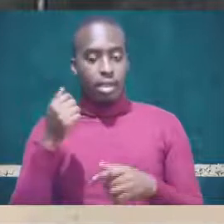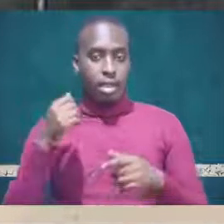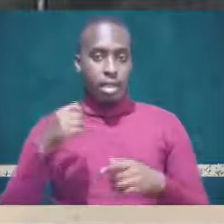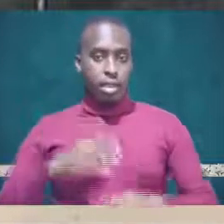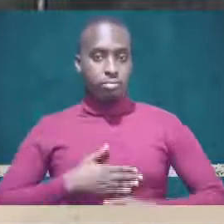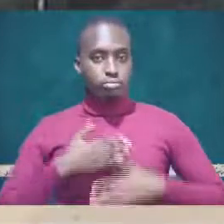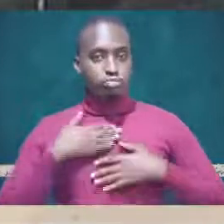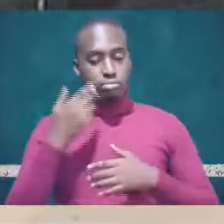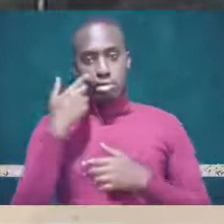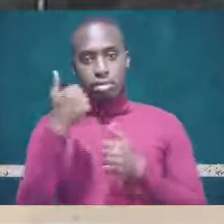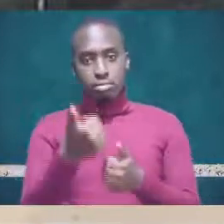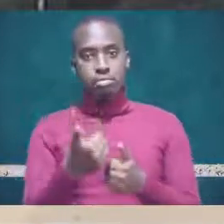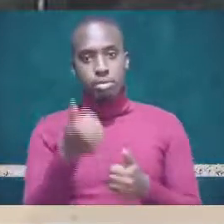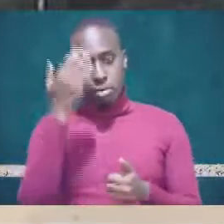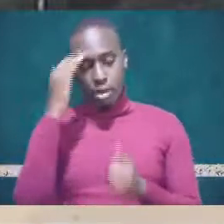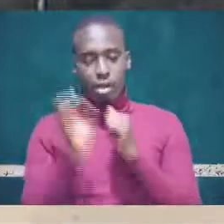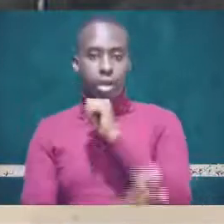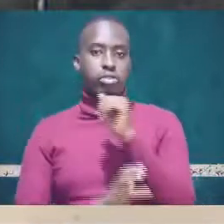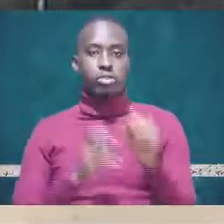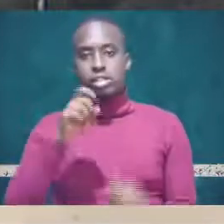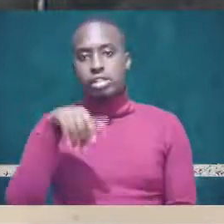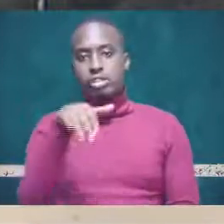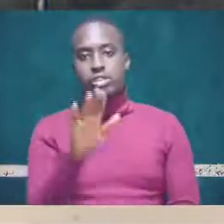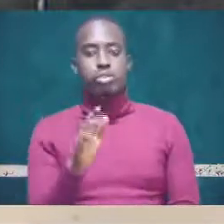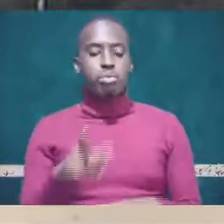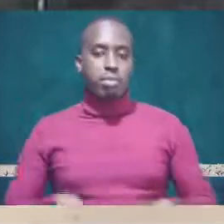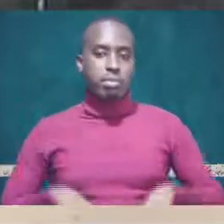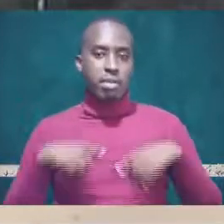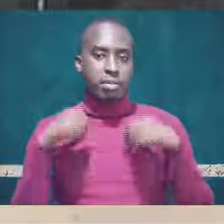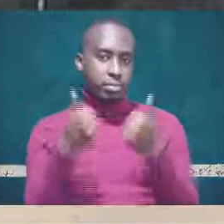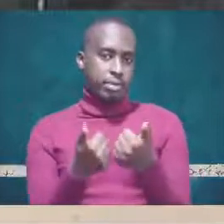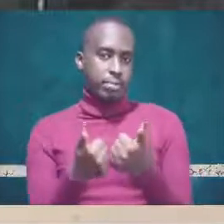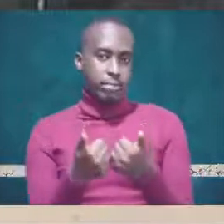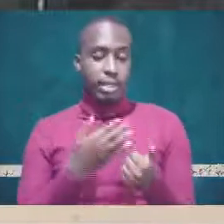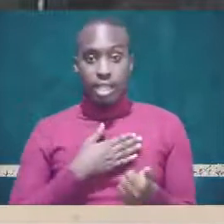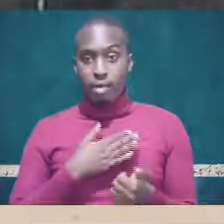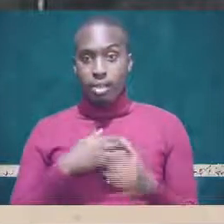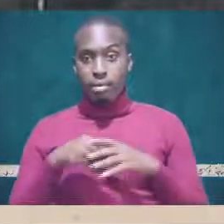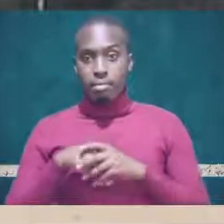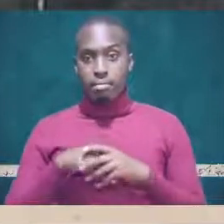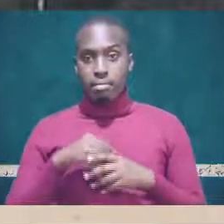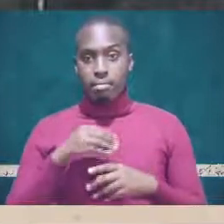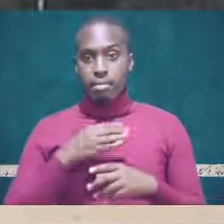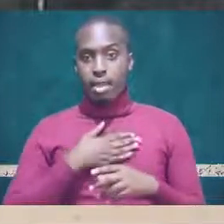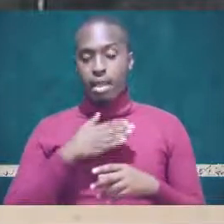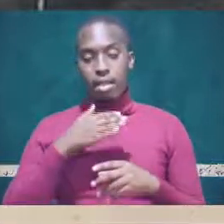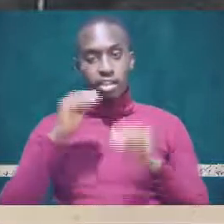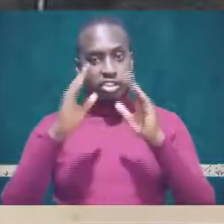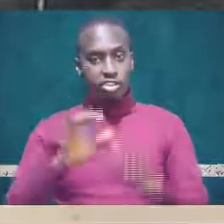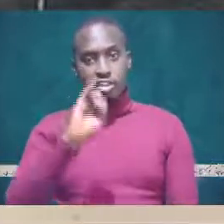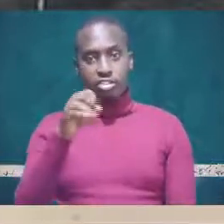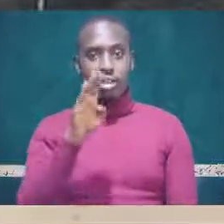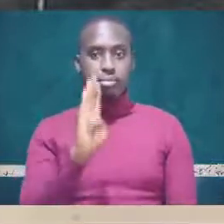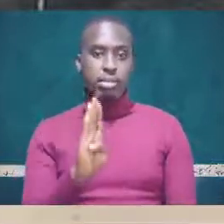doing that because the country needs you alive. I am Teacher JB, your physics teacher, and I'm